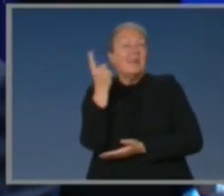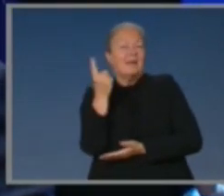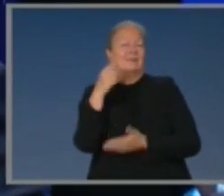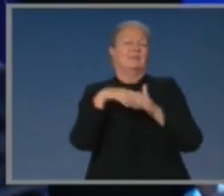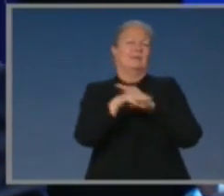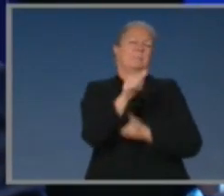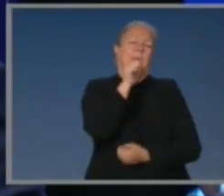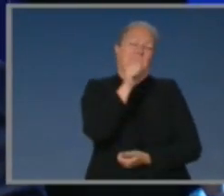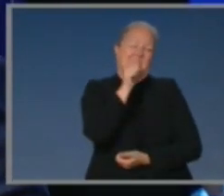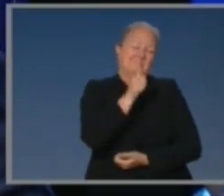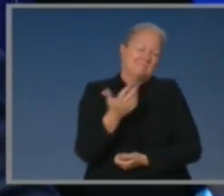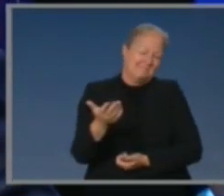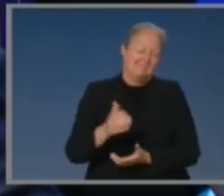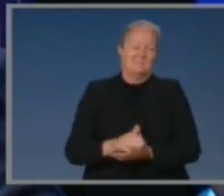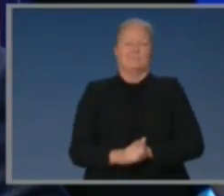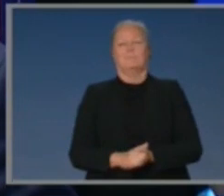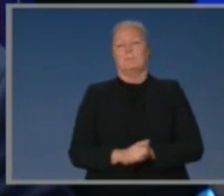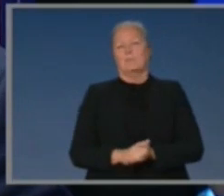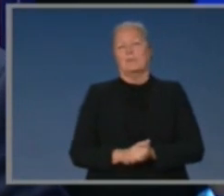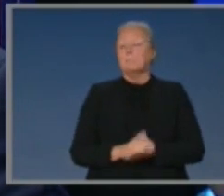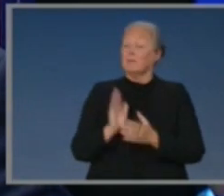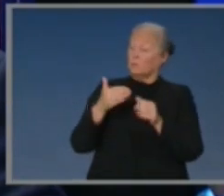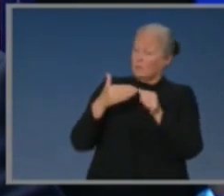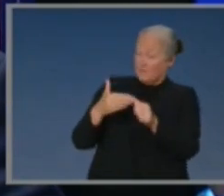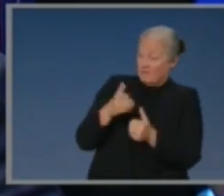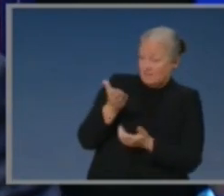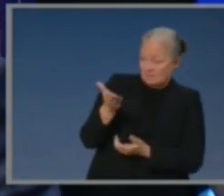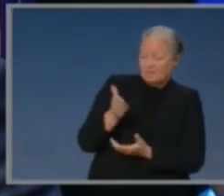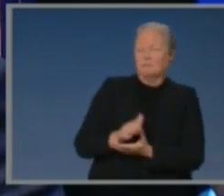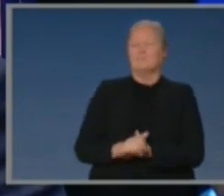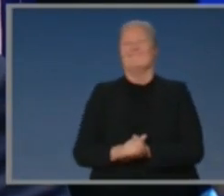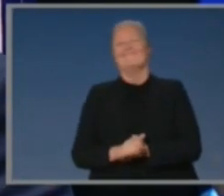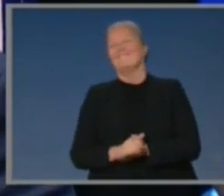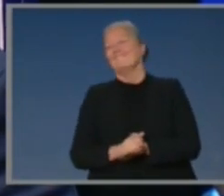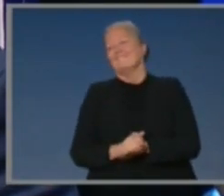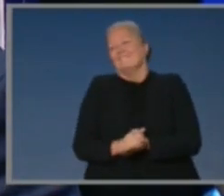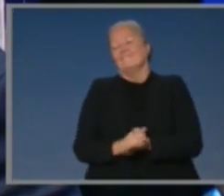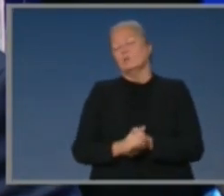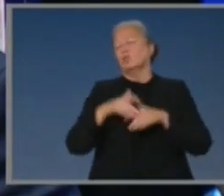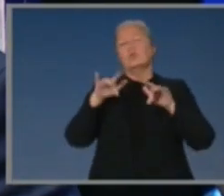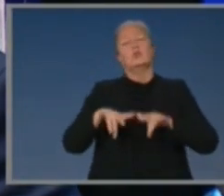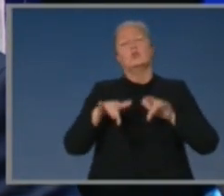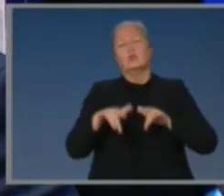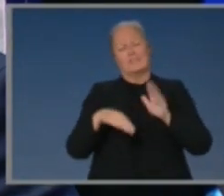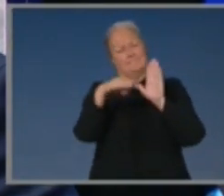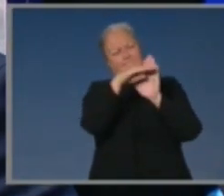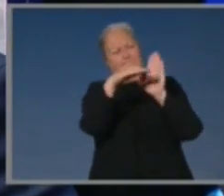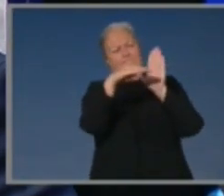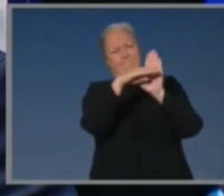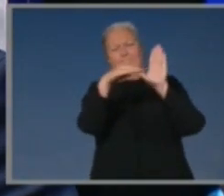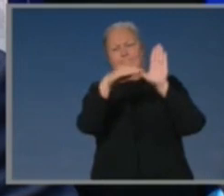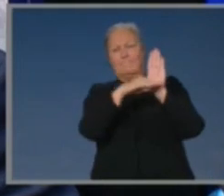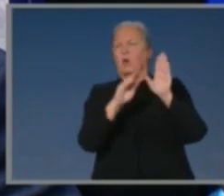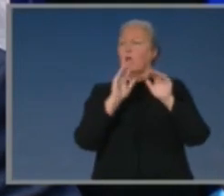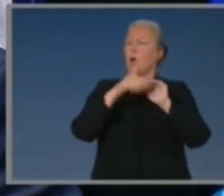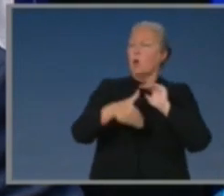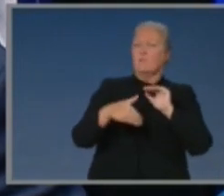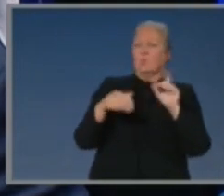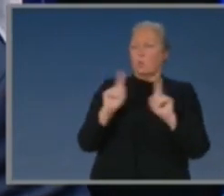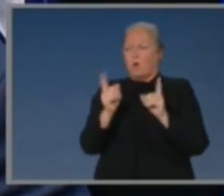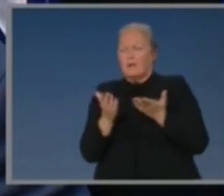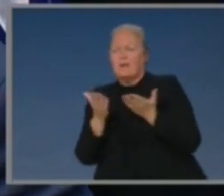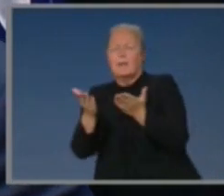present point, Andrew, we do not have a clear set of rules that would apply to a pub. But what